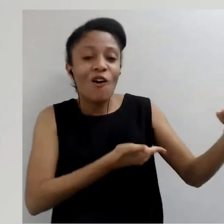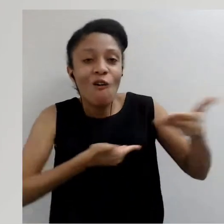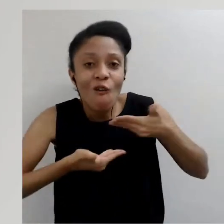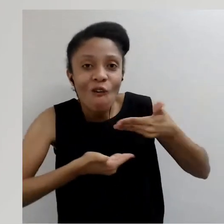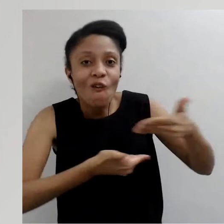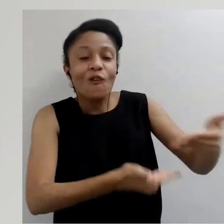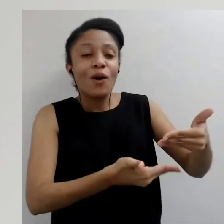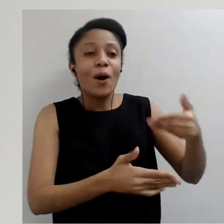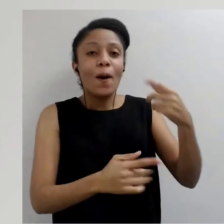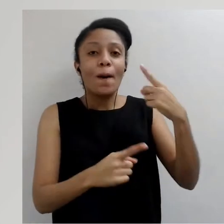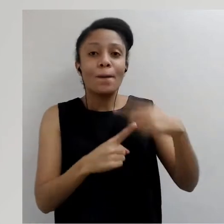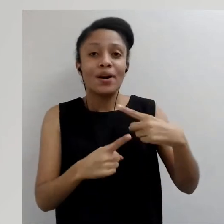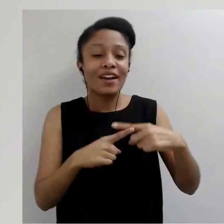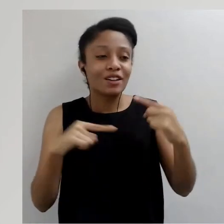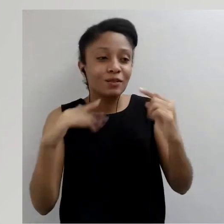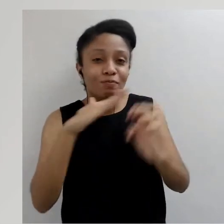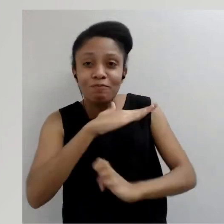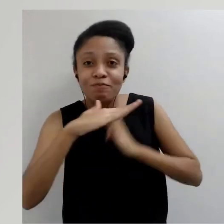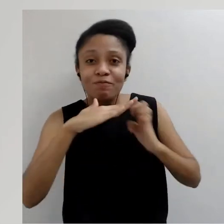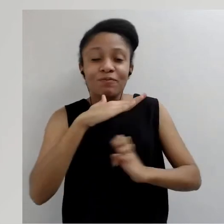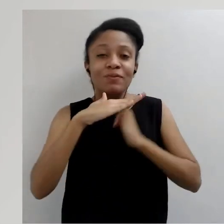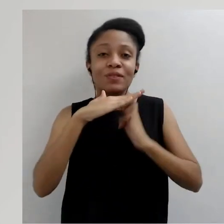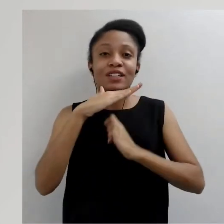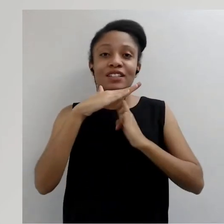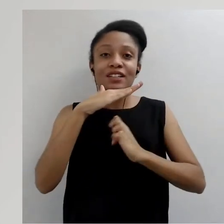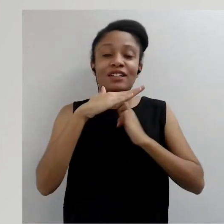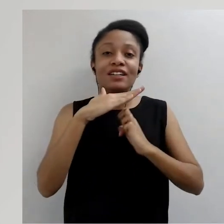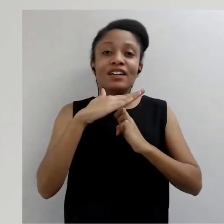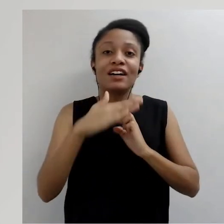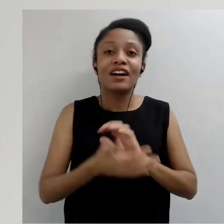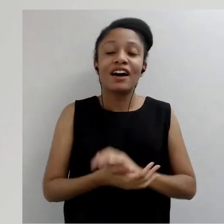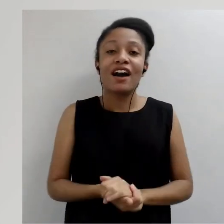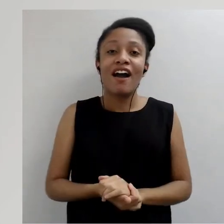the invitation. For our company, it's very important